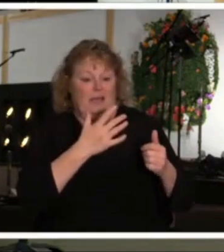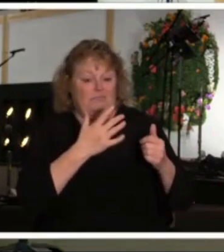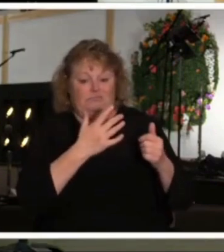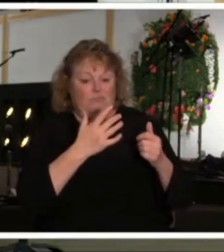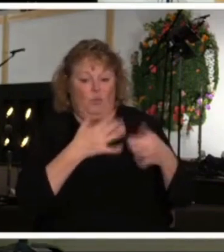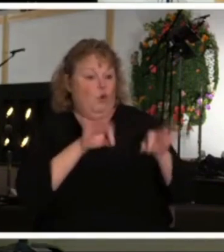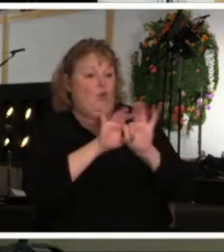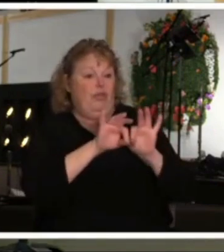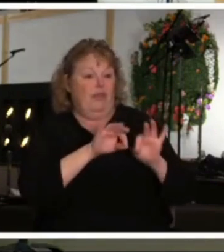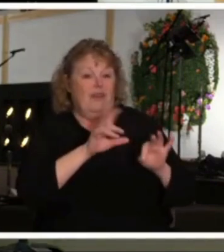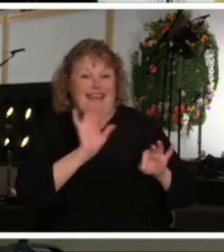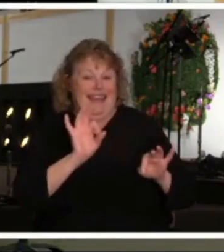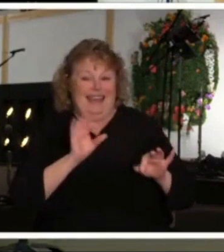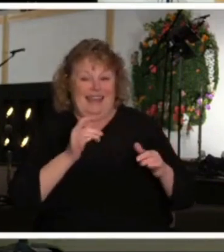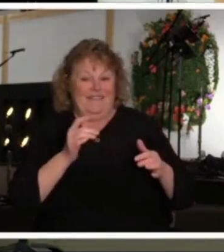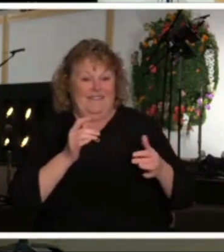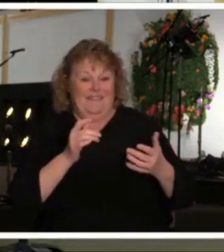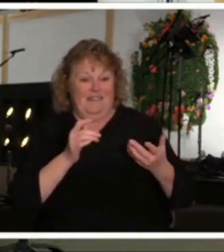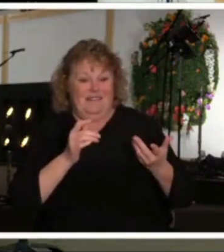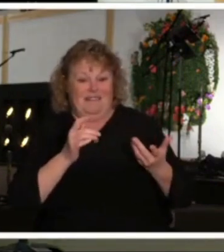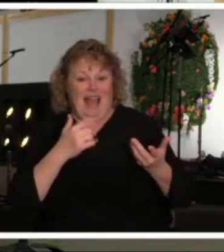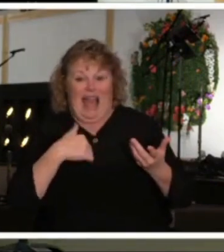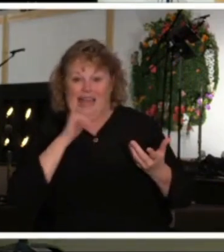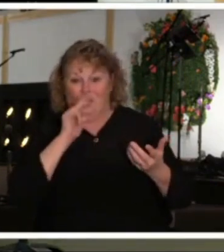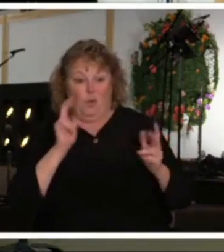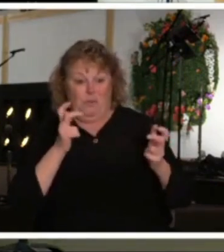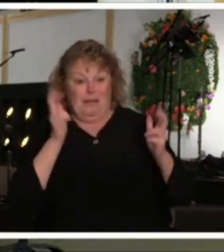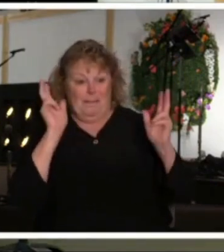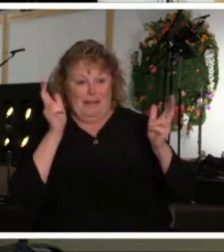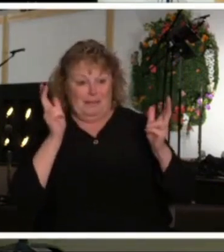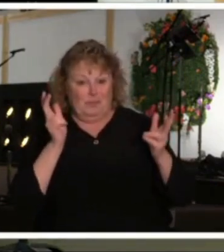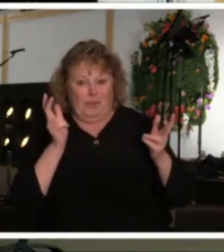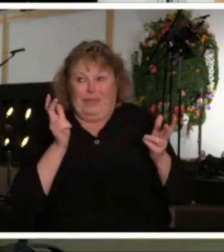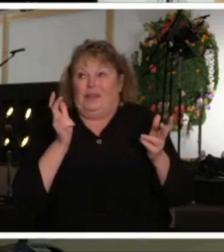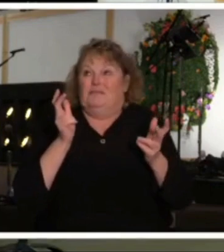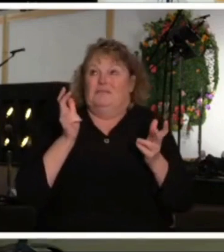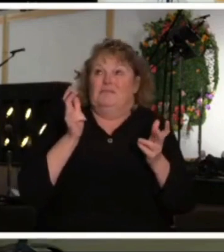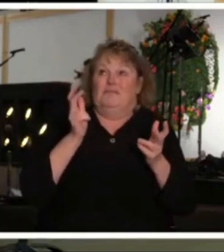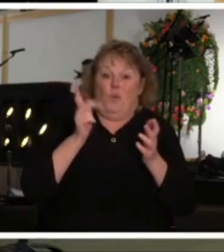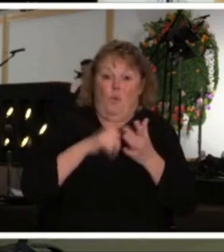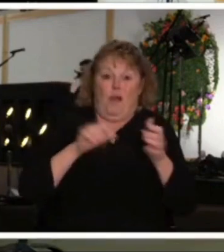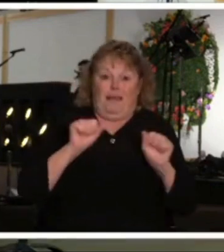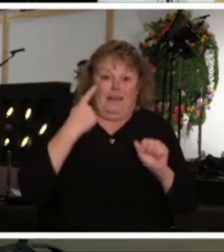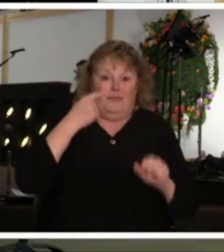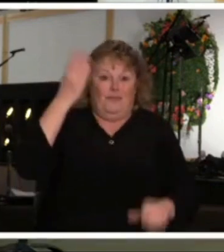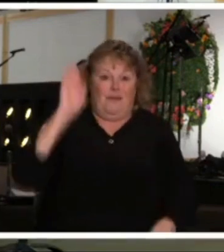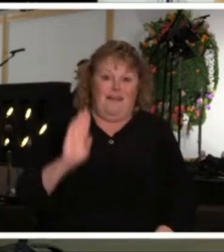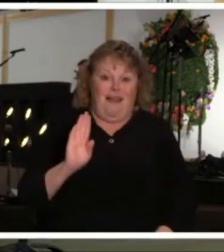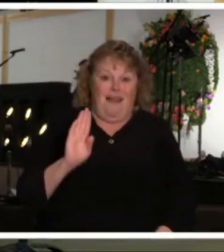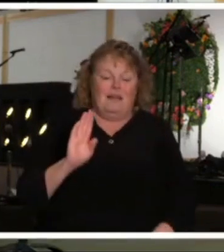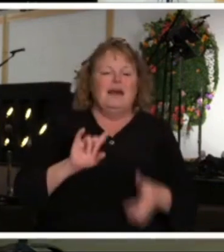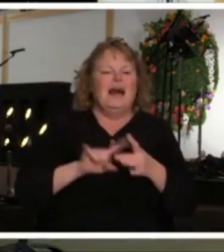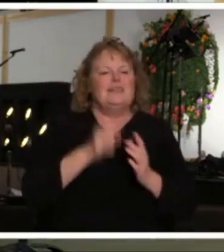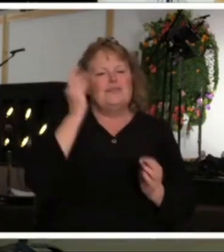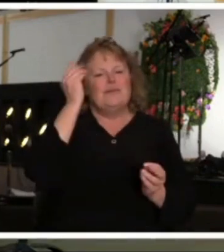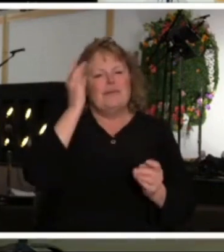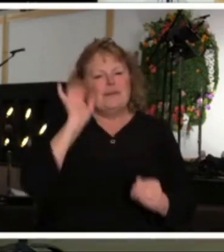with the fact that if this isn't who I am, then who can I be in God? And I begin to think about